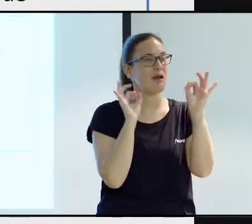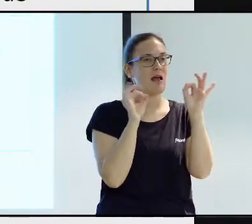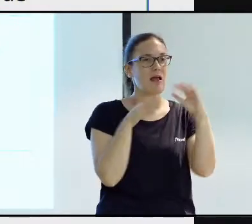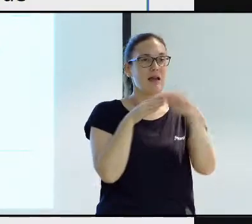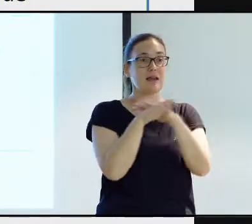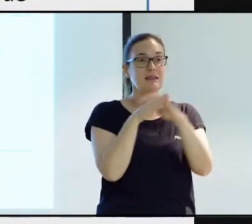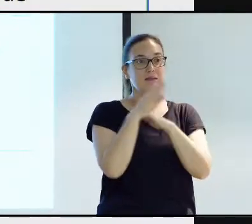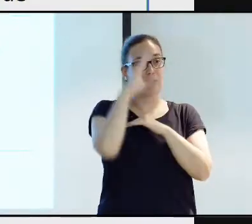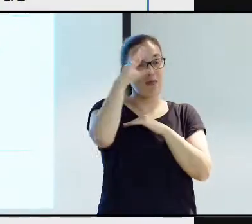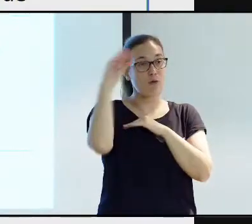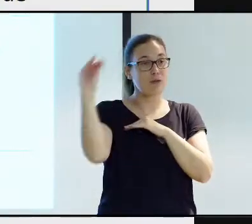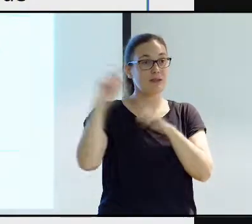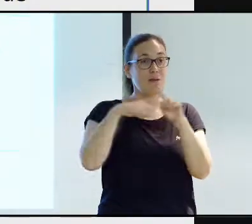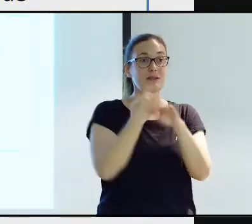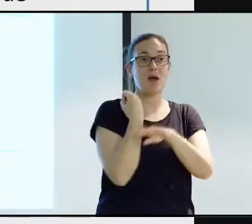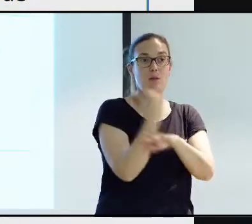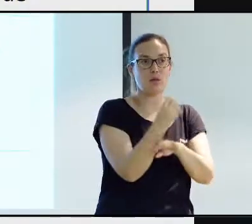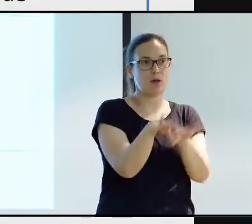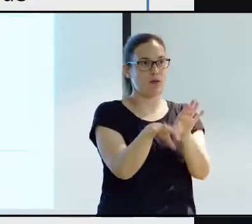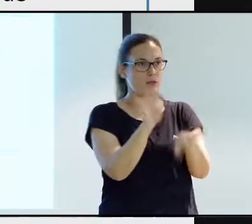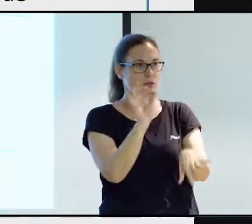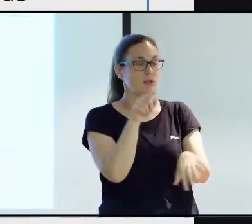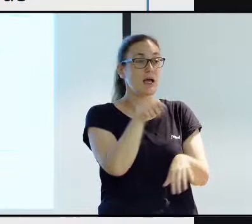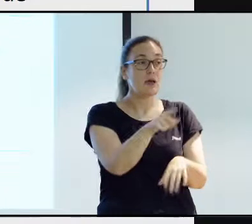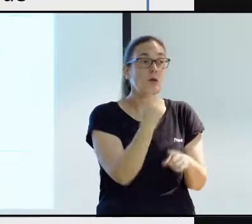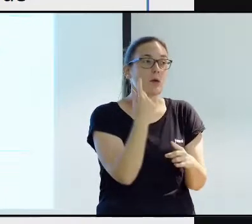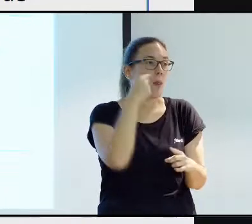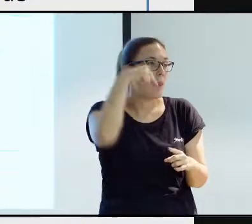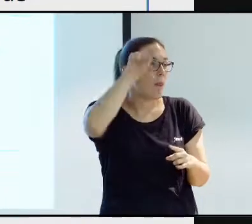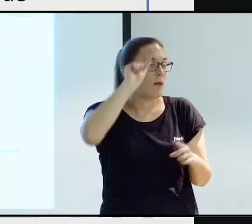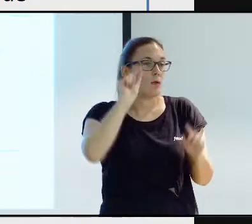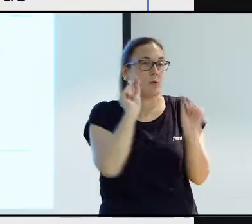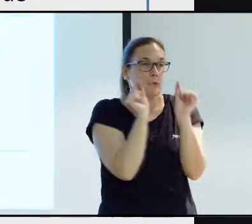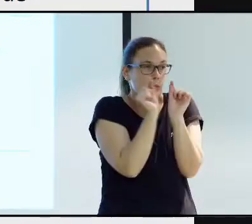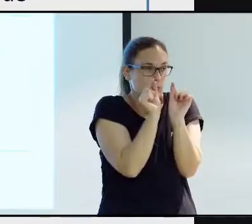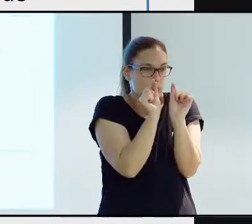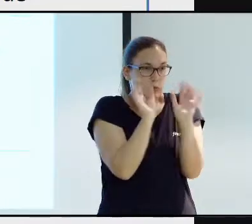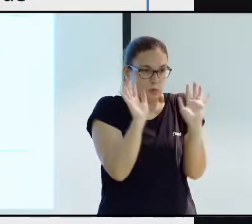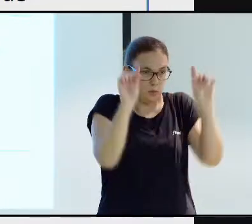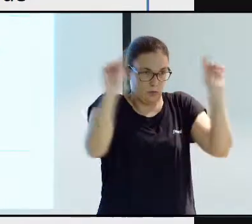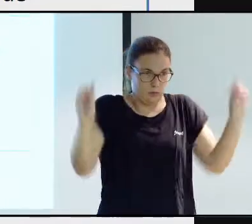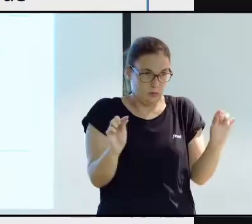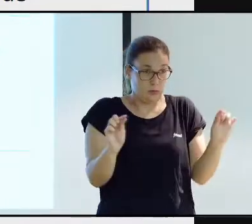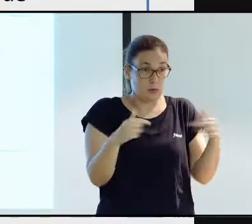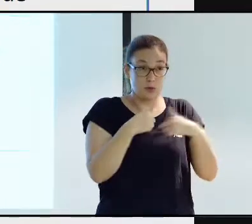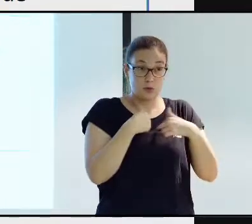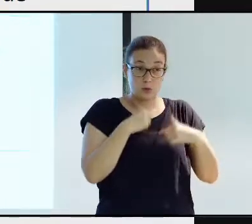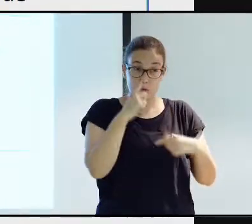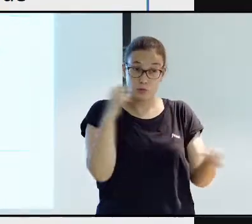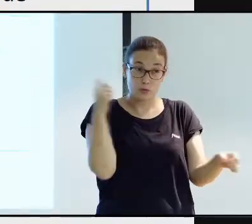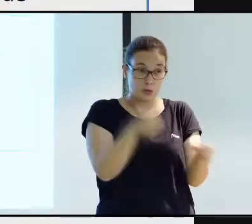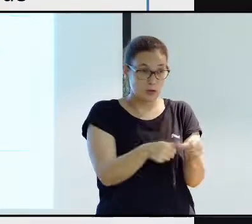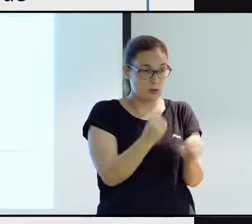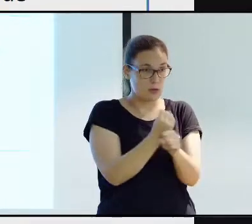who are providing these services need to have special training in cognitive accessibility. Here, let me stop for a minute.